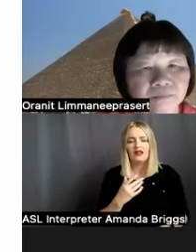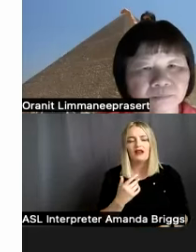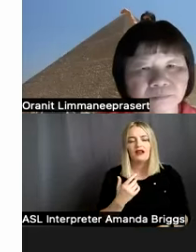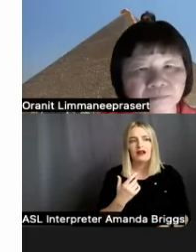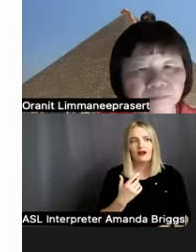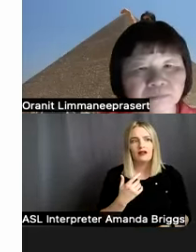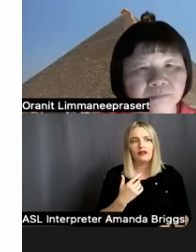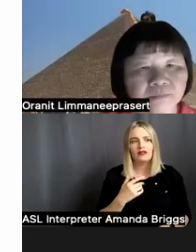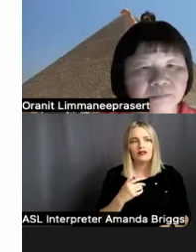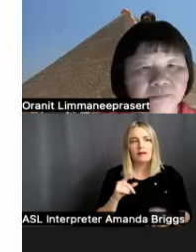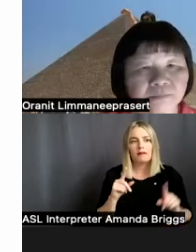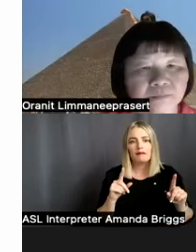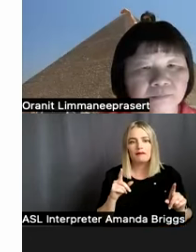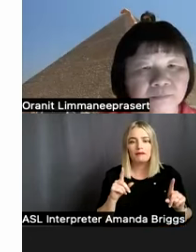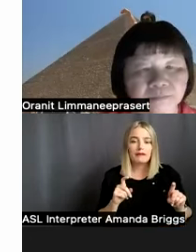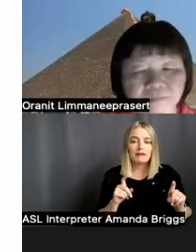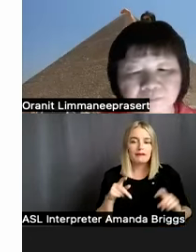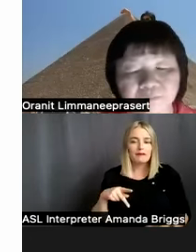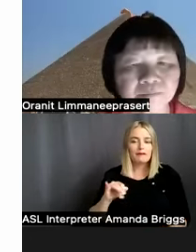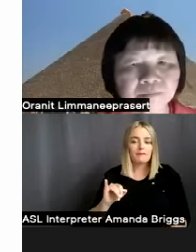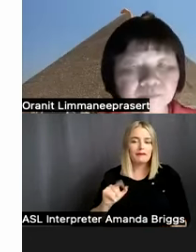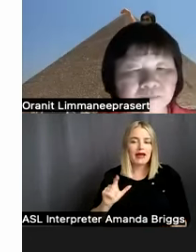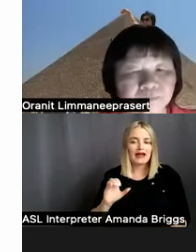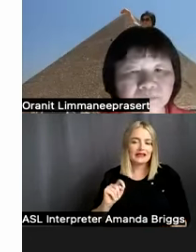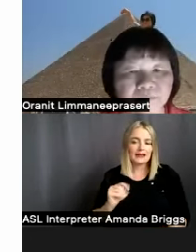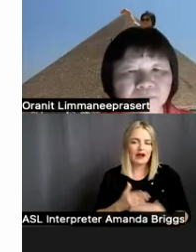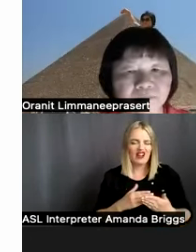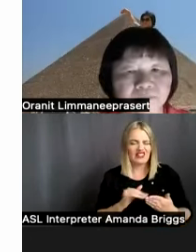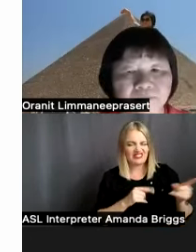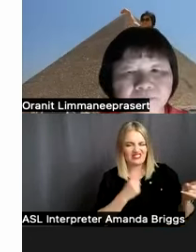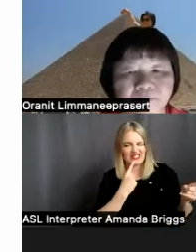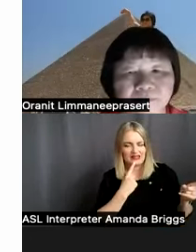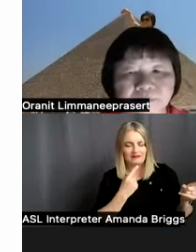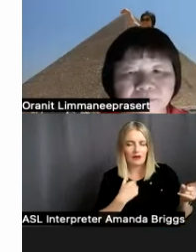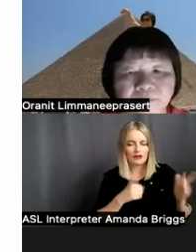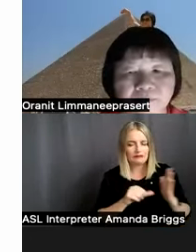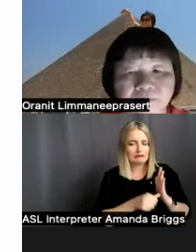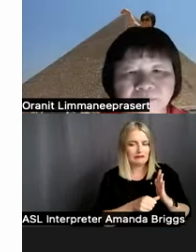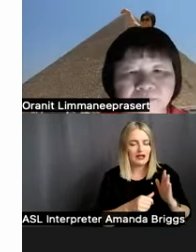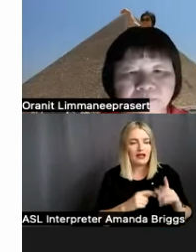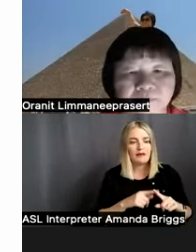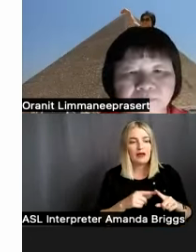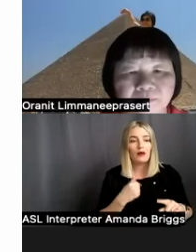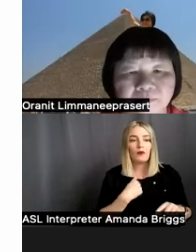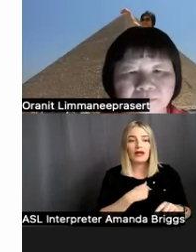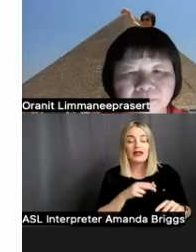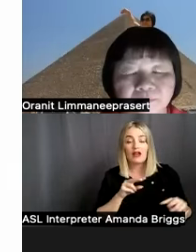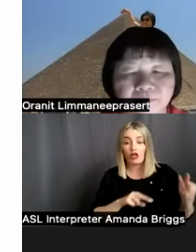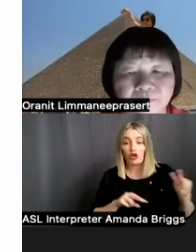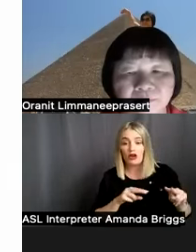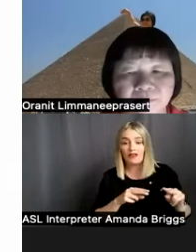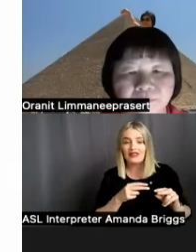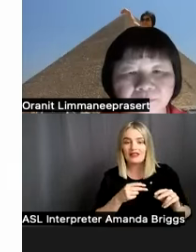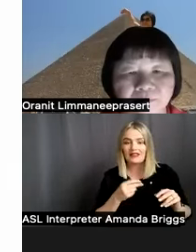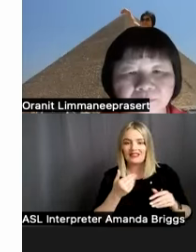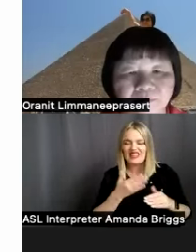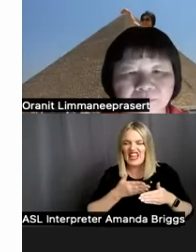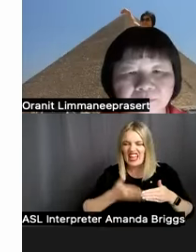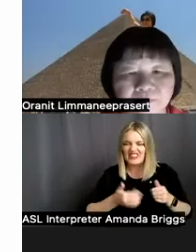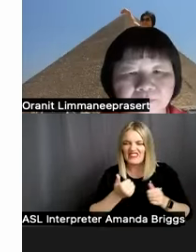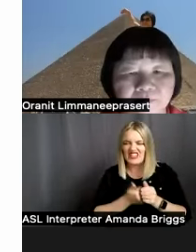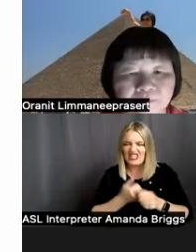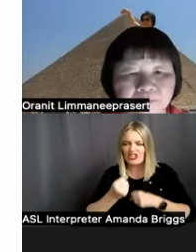The pilot part of it, as Belinda said, and I just want to reemphasize this, we can look at it at the end of each individual year. It's a pilot for the